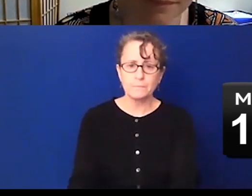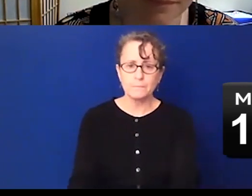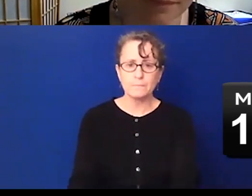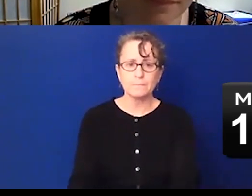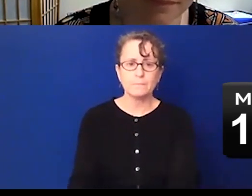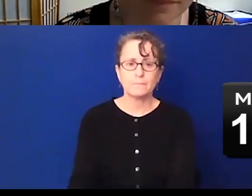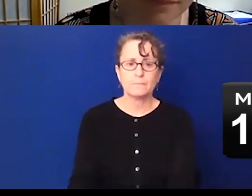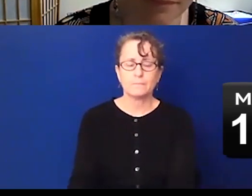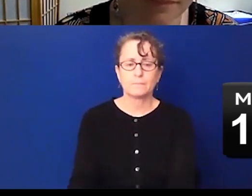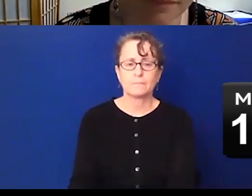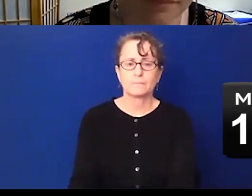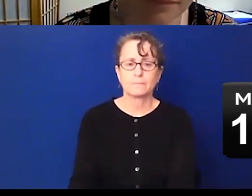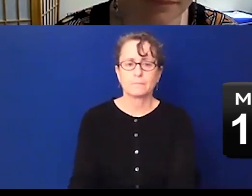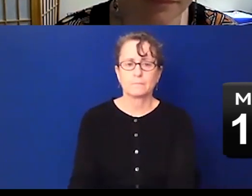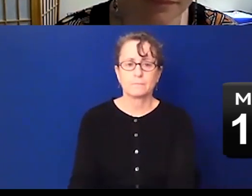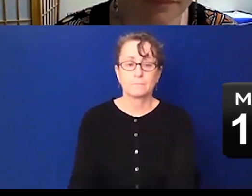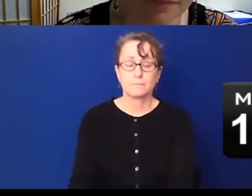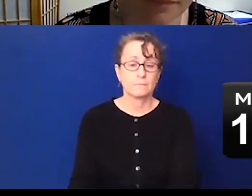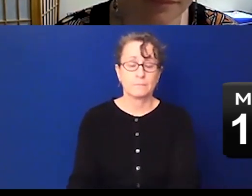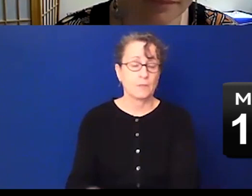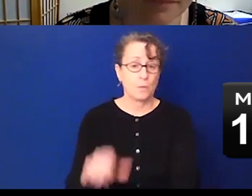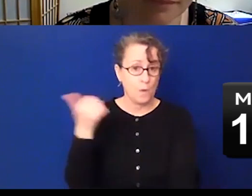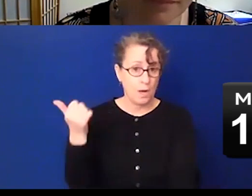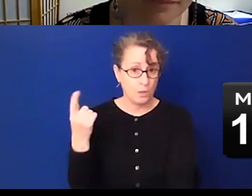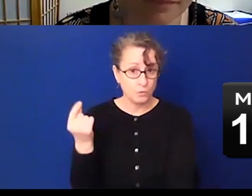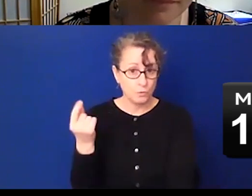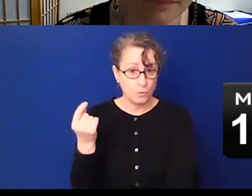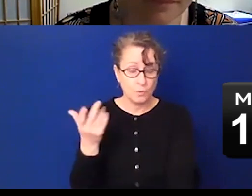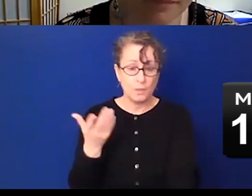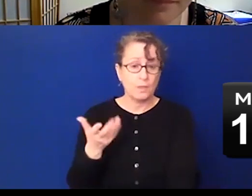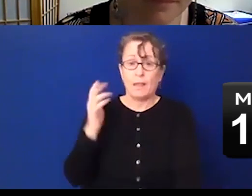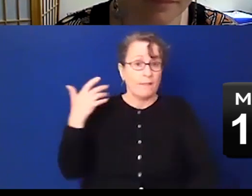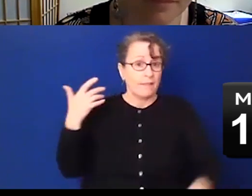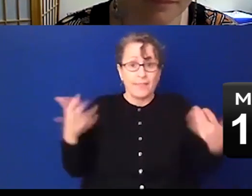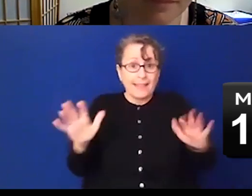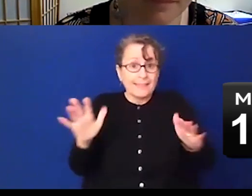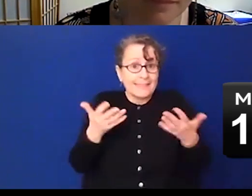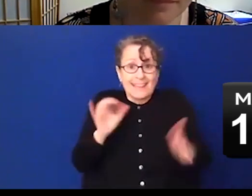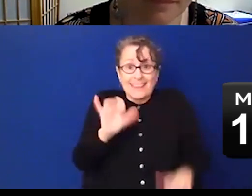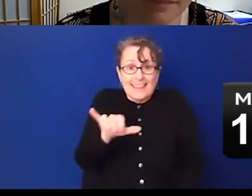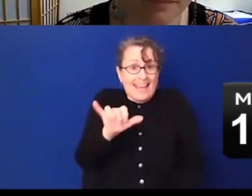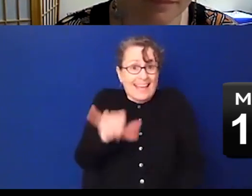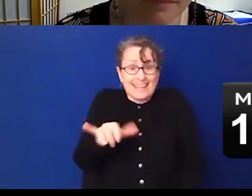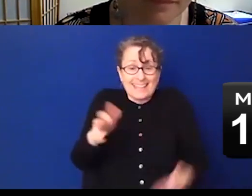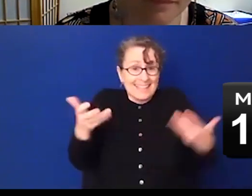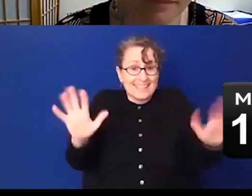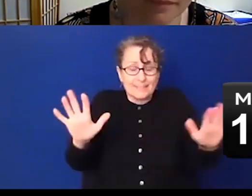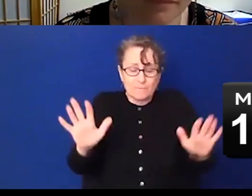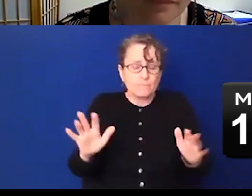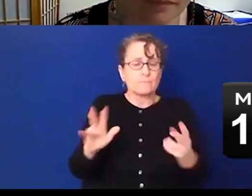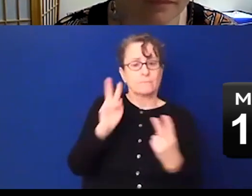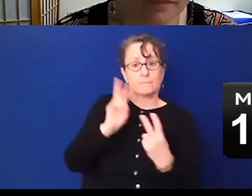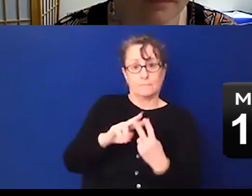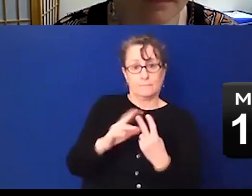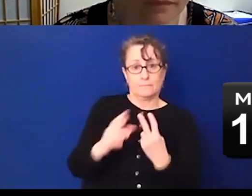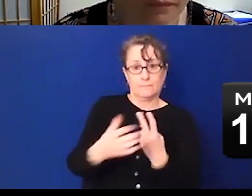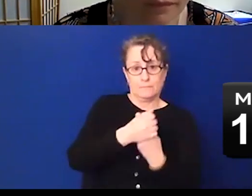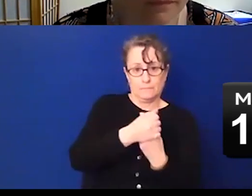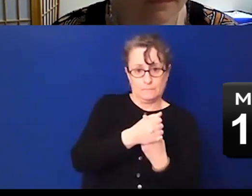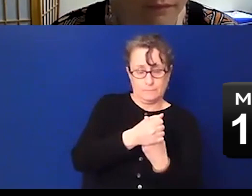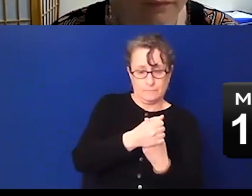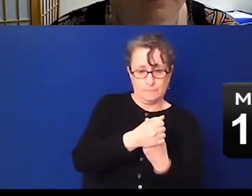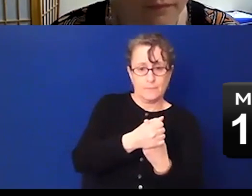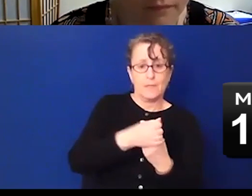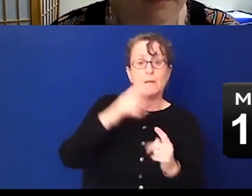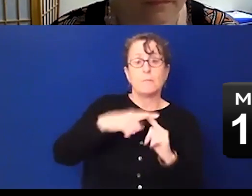And then what else is necessary? That's it. If you were to add those two motions and adopt the two that I